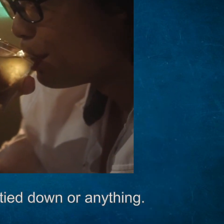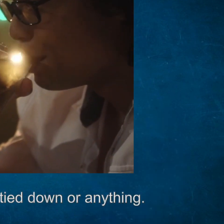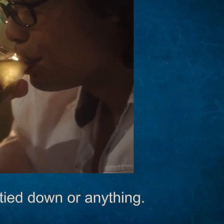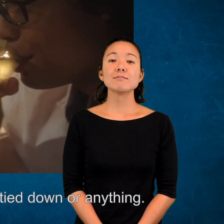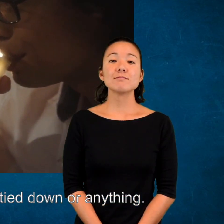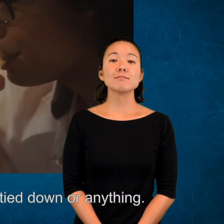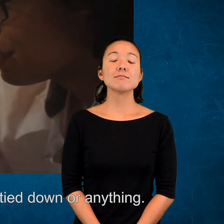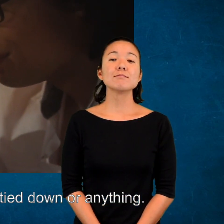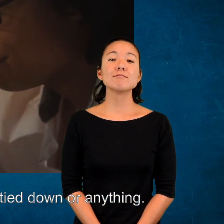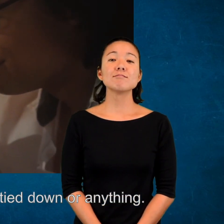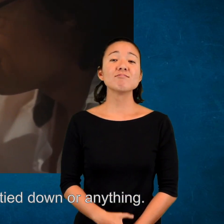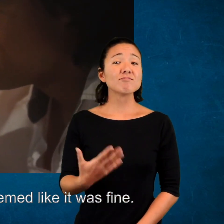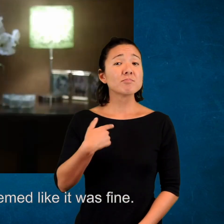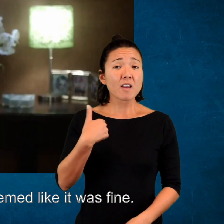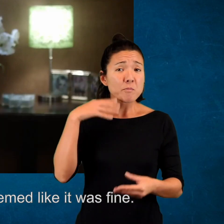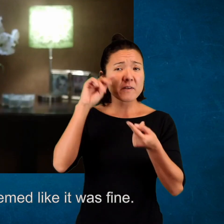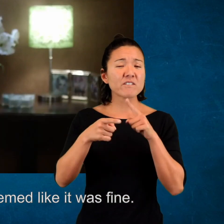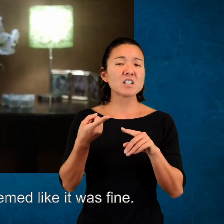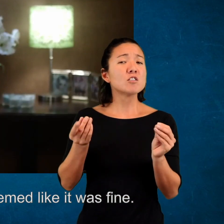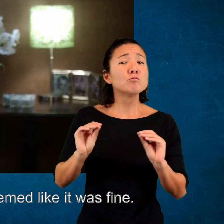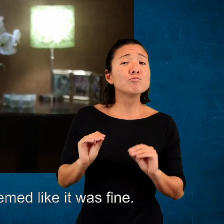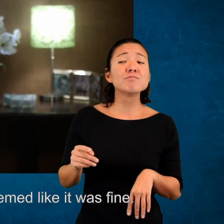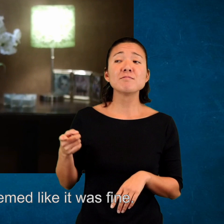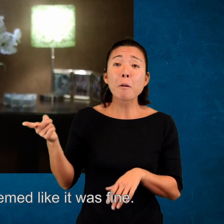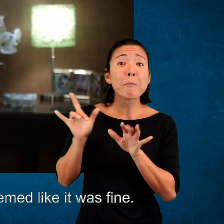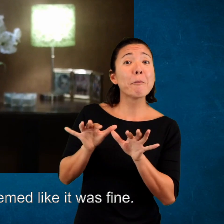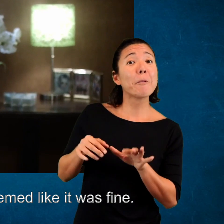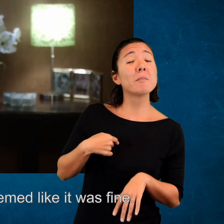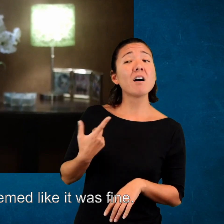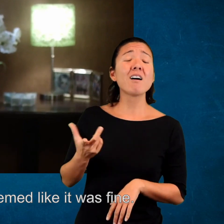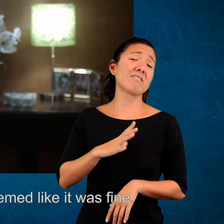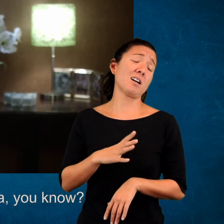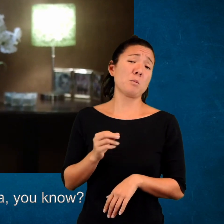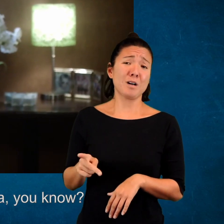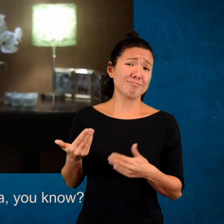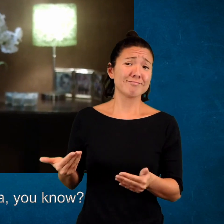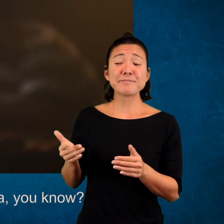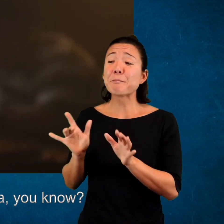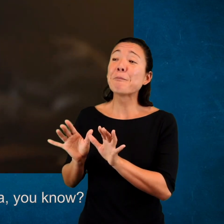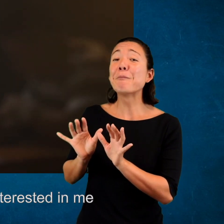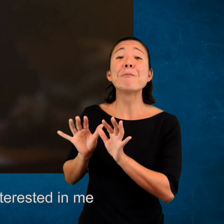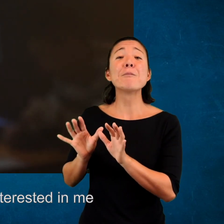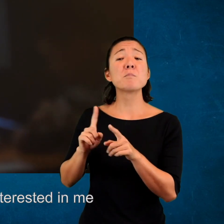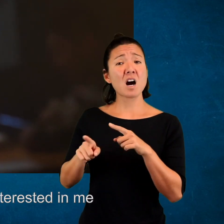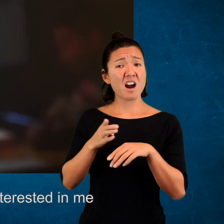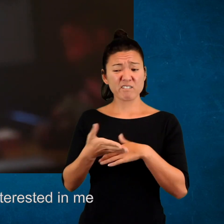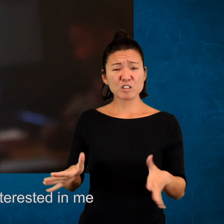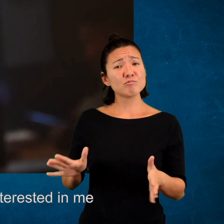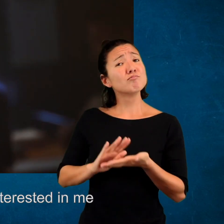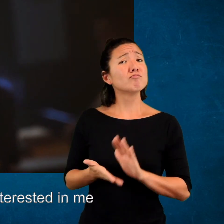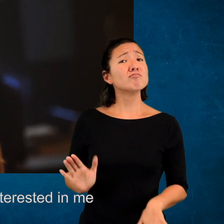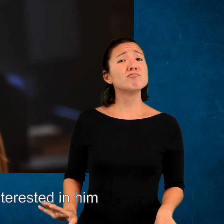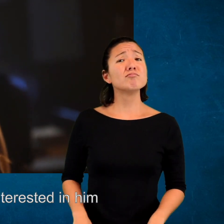It's not like I'm tied down or anything, so a little flirting seemed like it was fine. It's a fun idea, you know, and he was interested